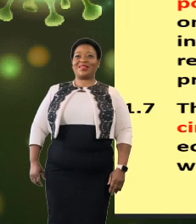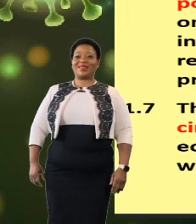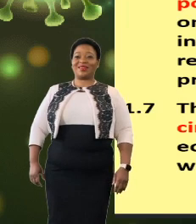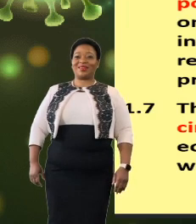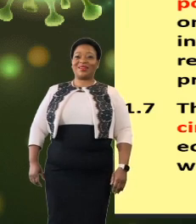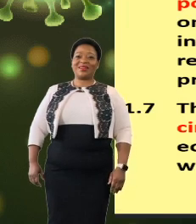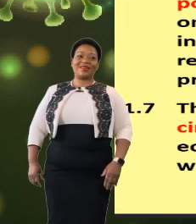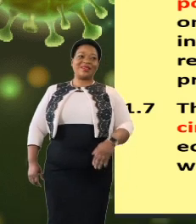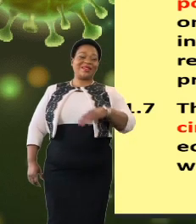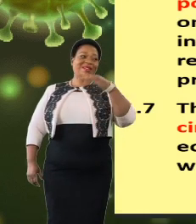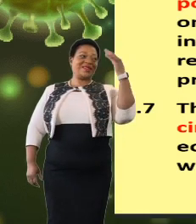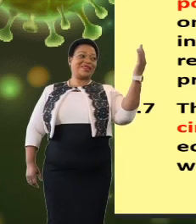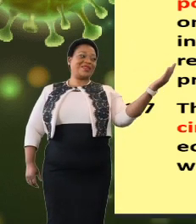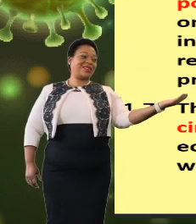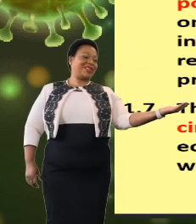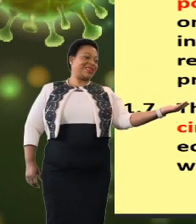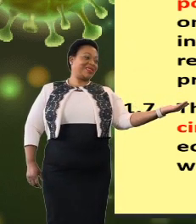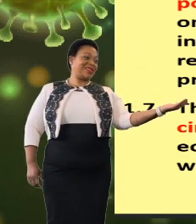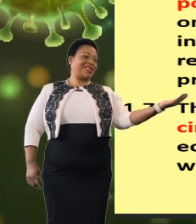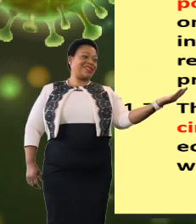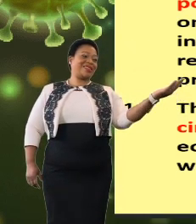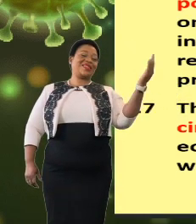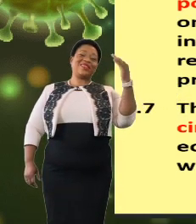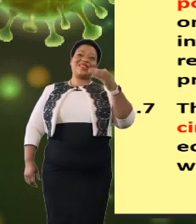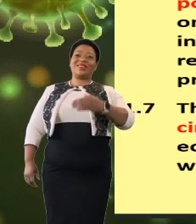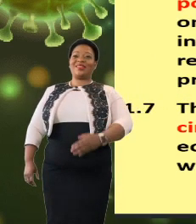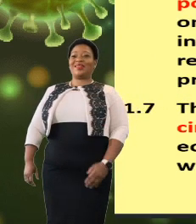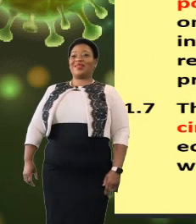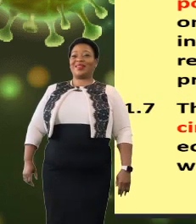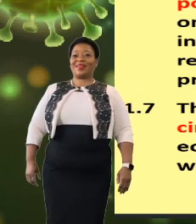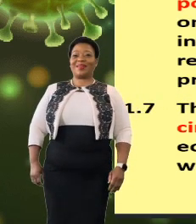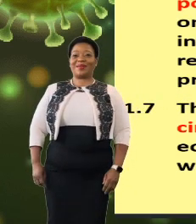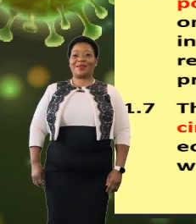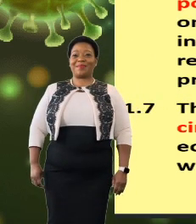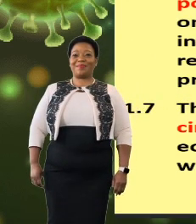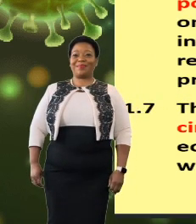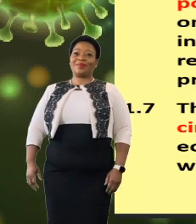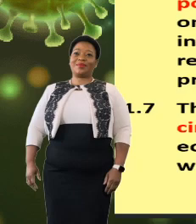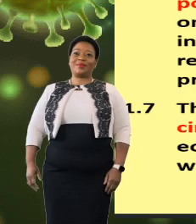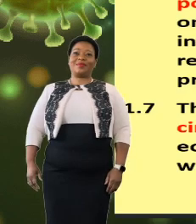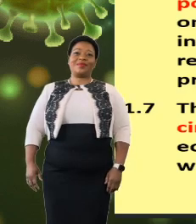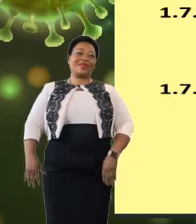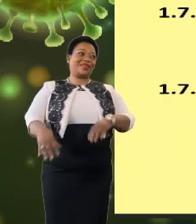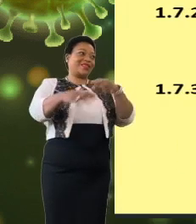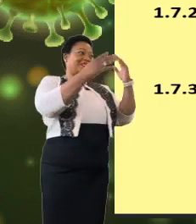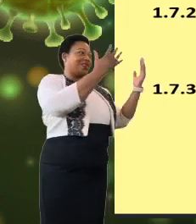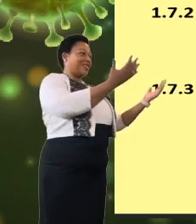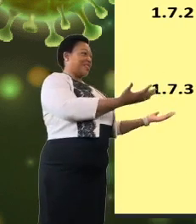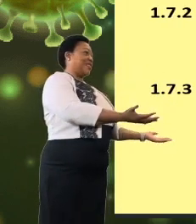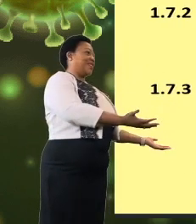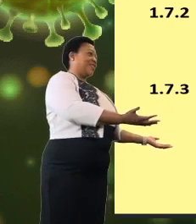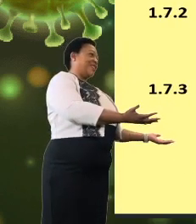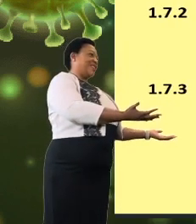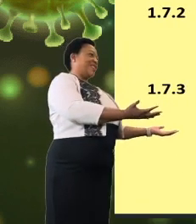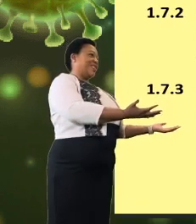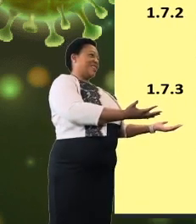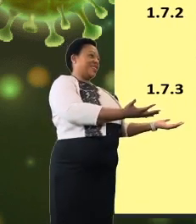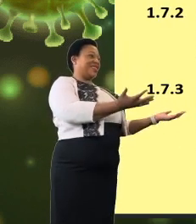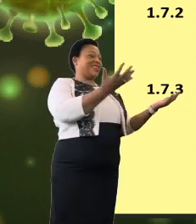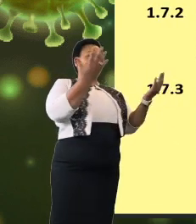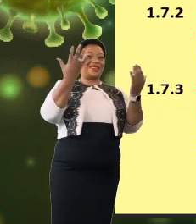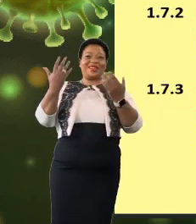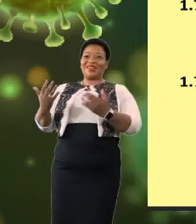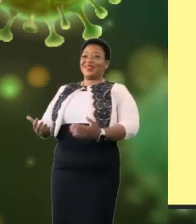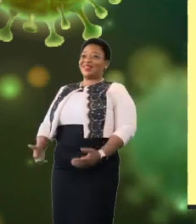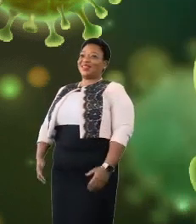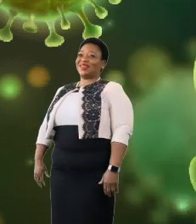this province. There are a lot of positives that we can build on to actually help us get out of this. We need to support,